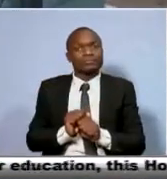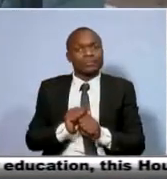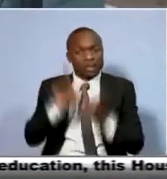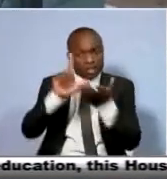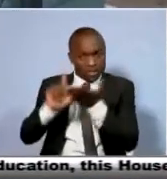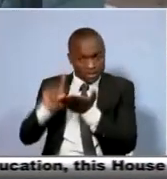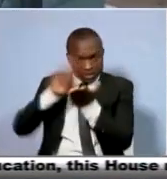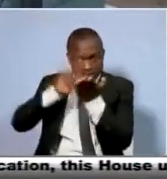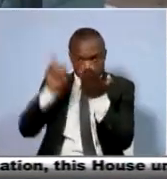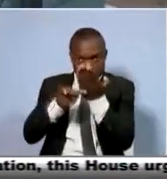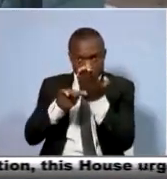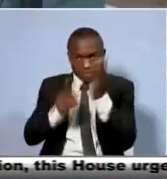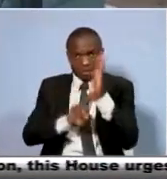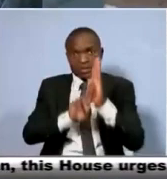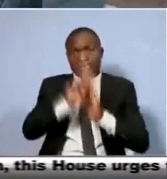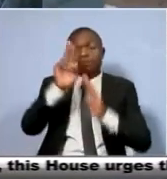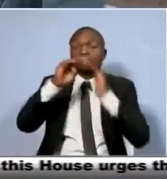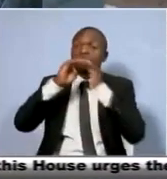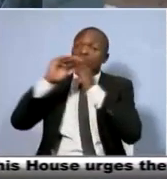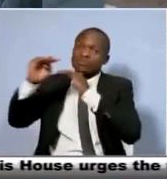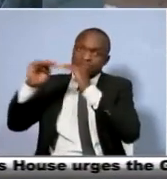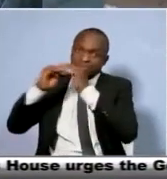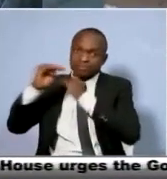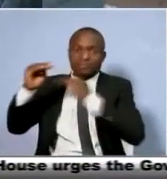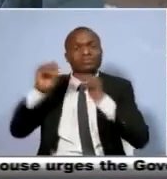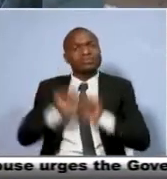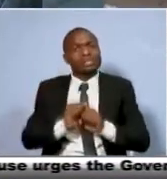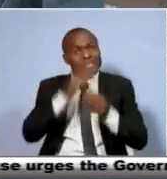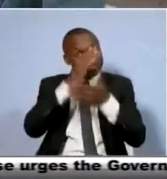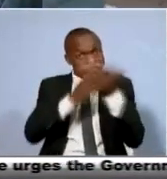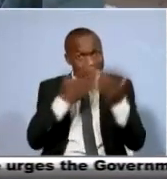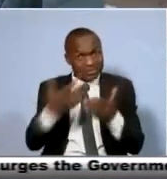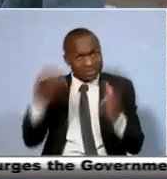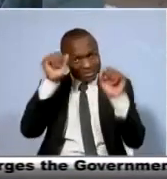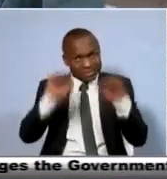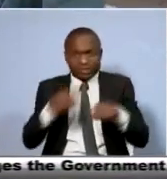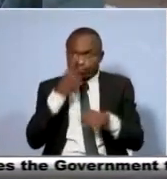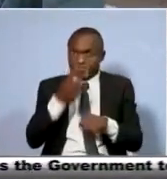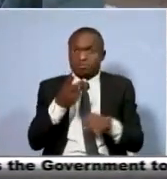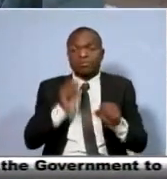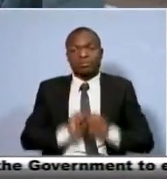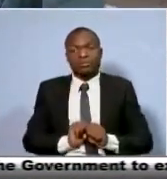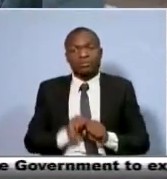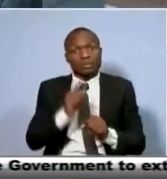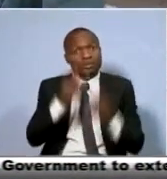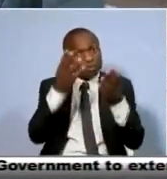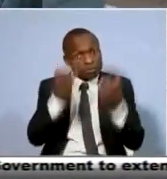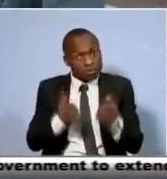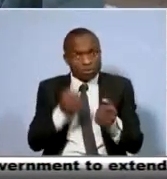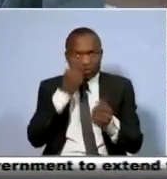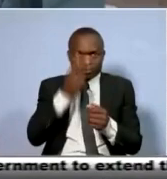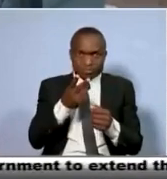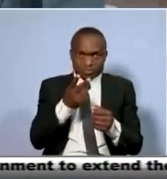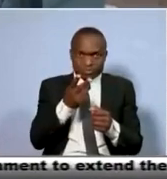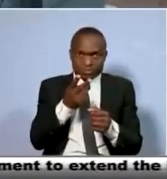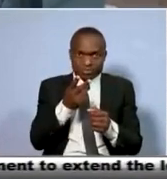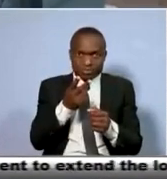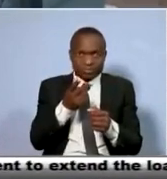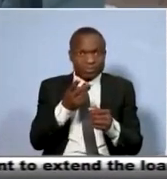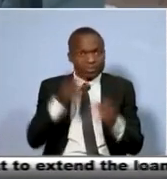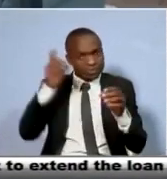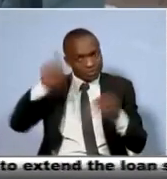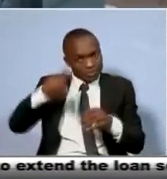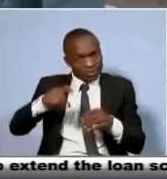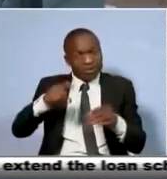loan scheme at university level. It's something that can be looked at. However, I would like to look at it from that we